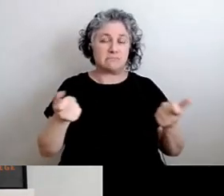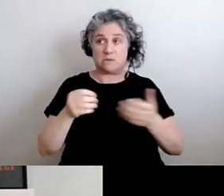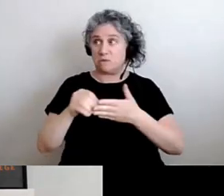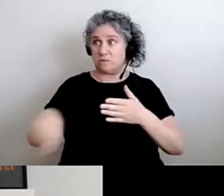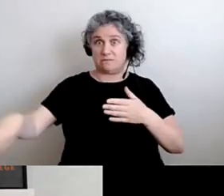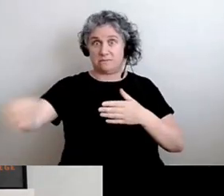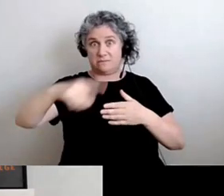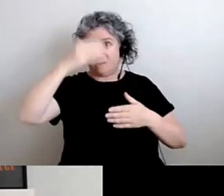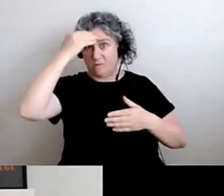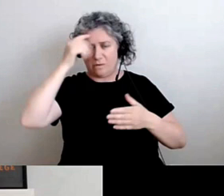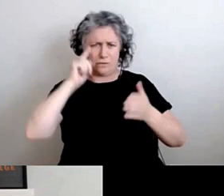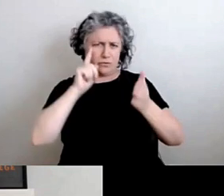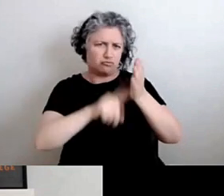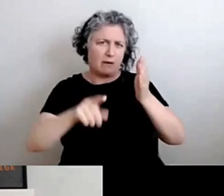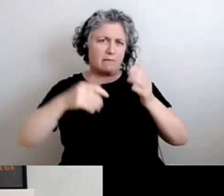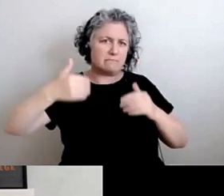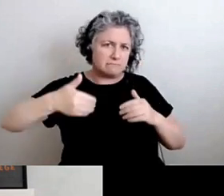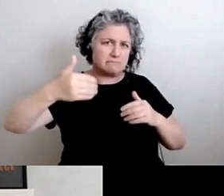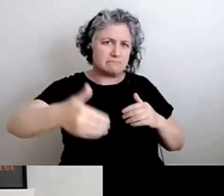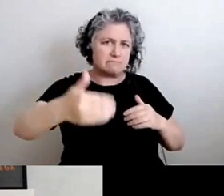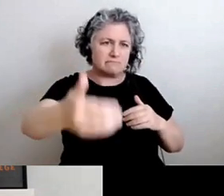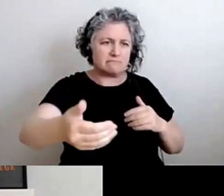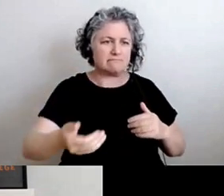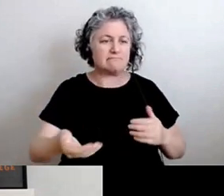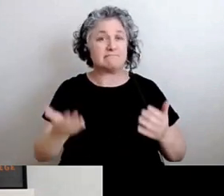All right, next slide.